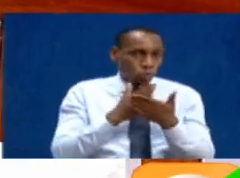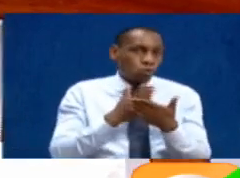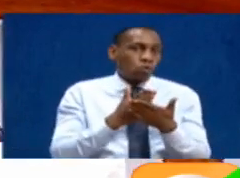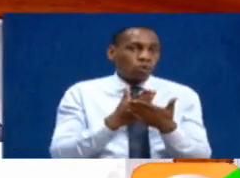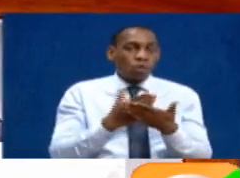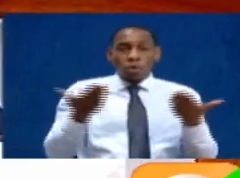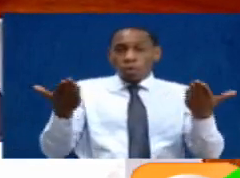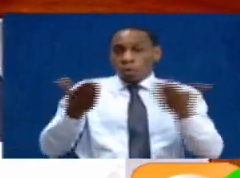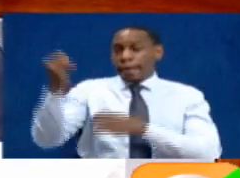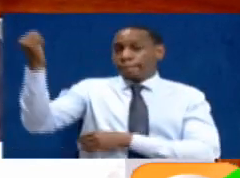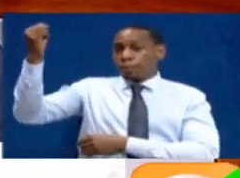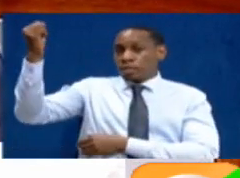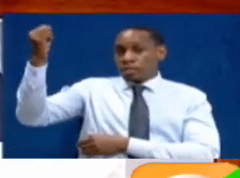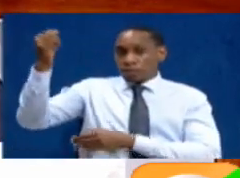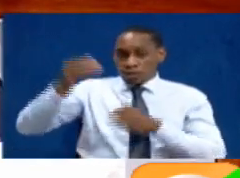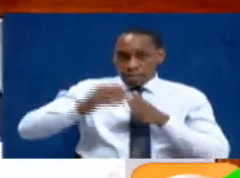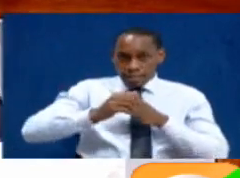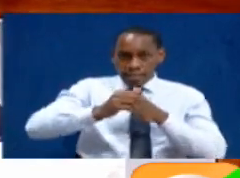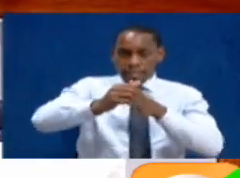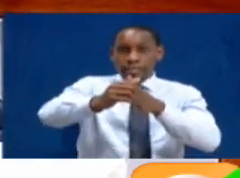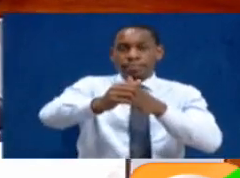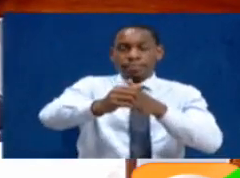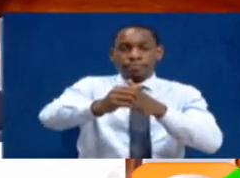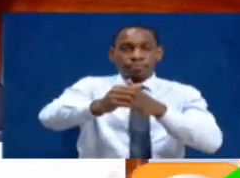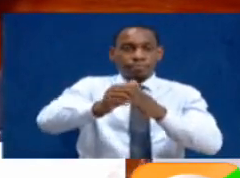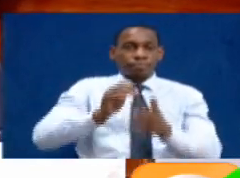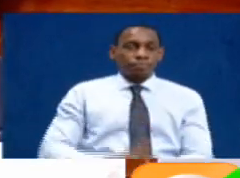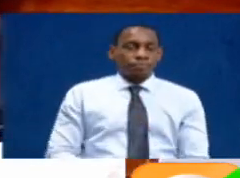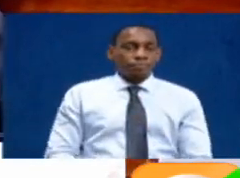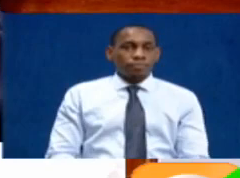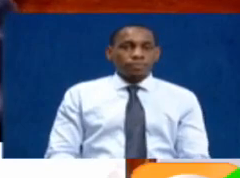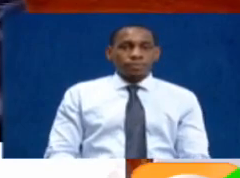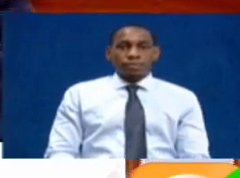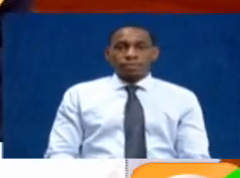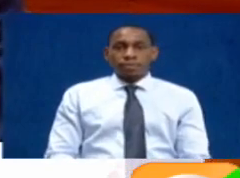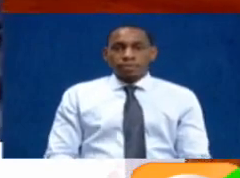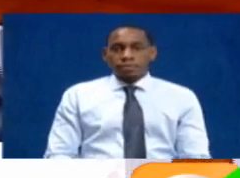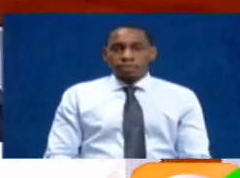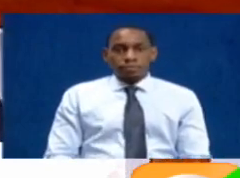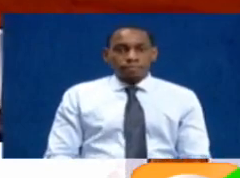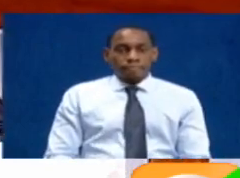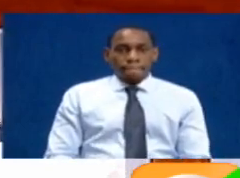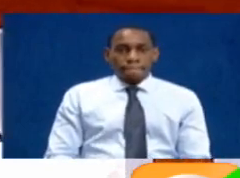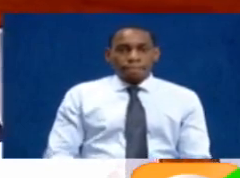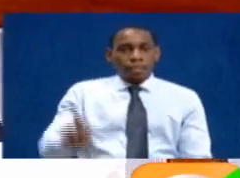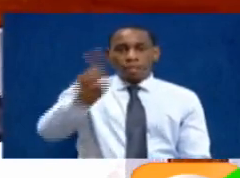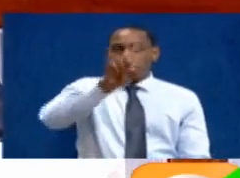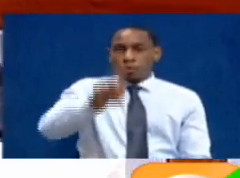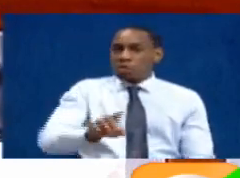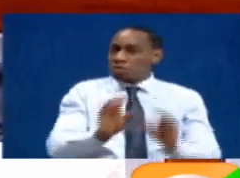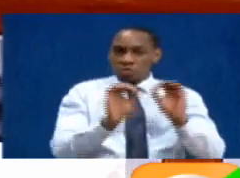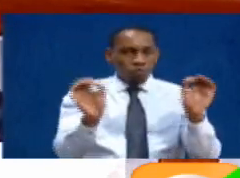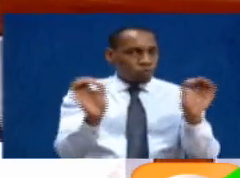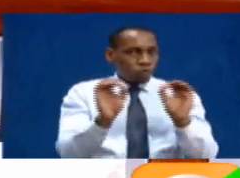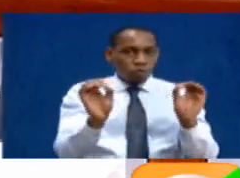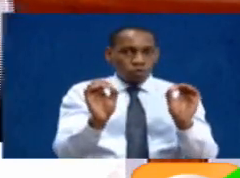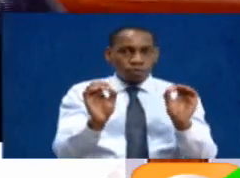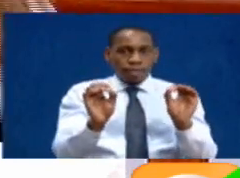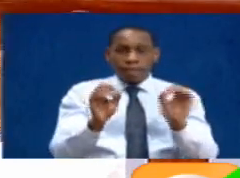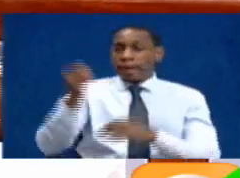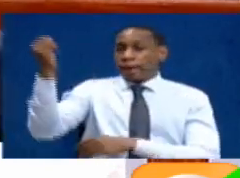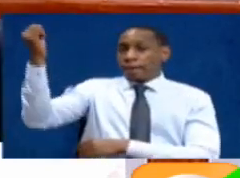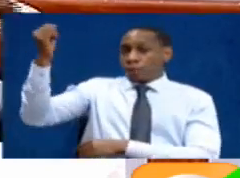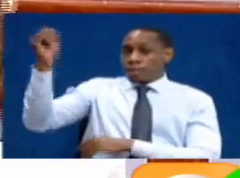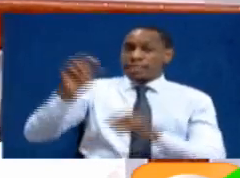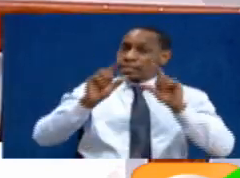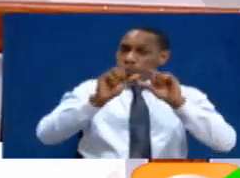the political direction is leading us to. So it is not a question of saying, in politics,